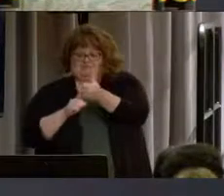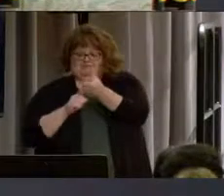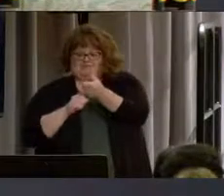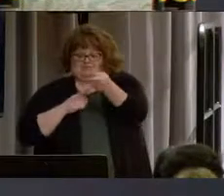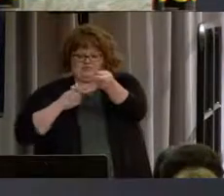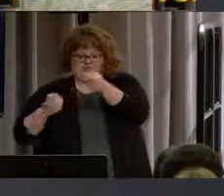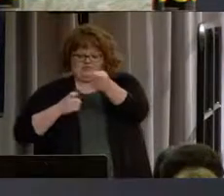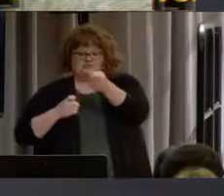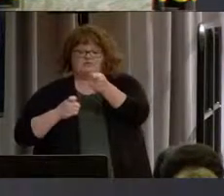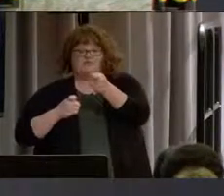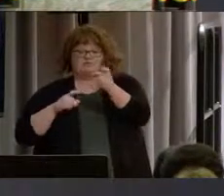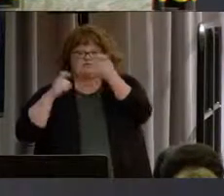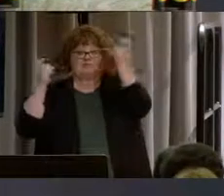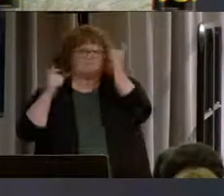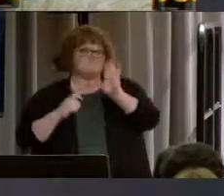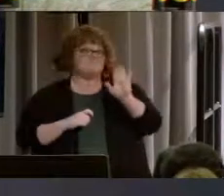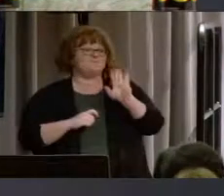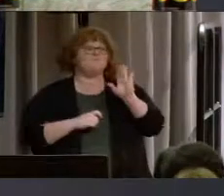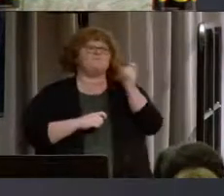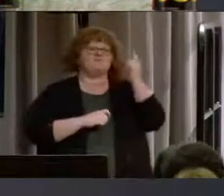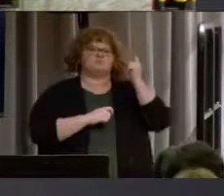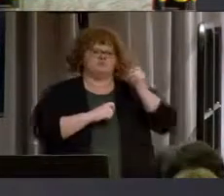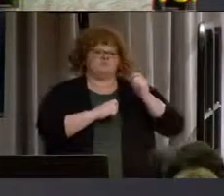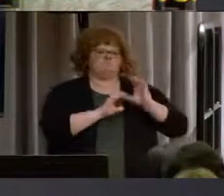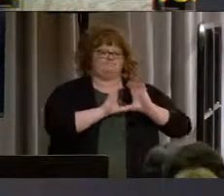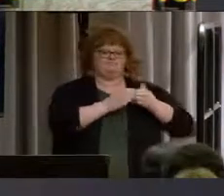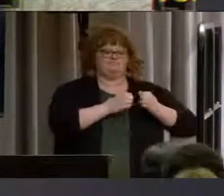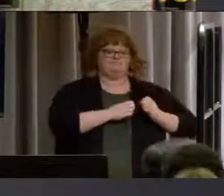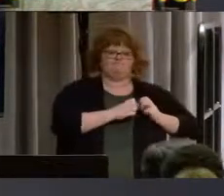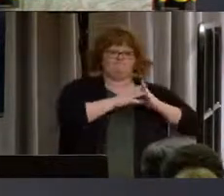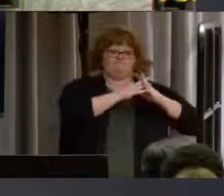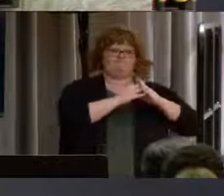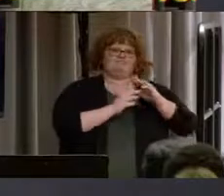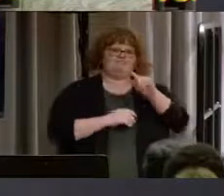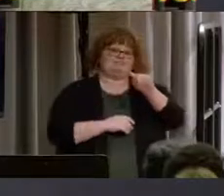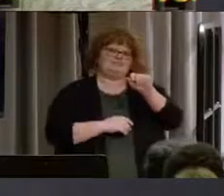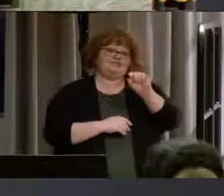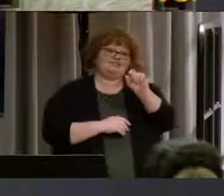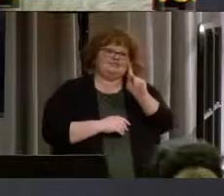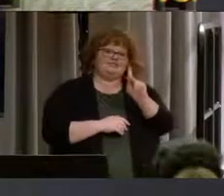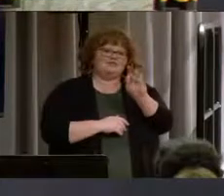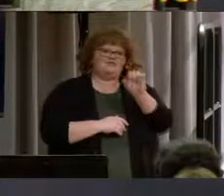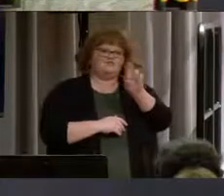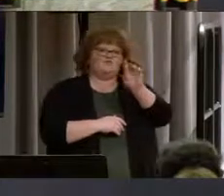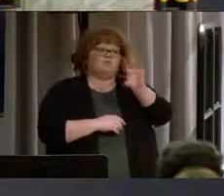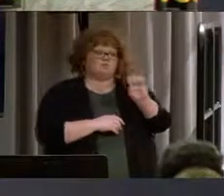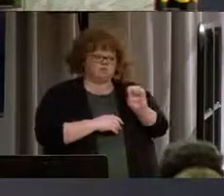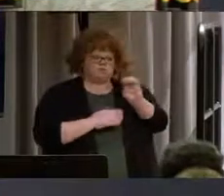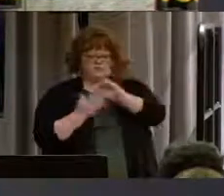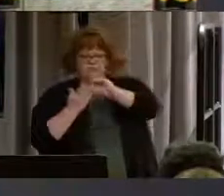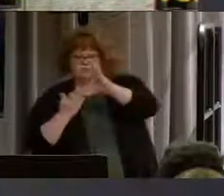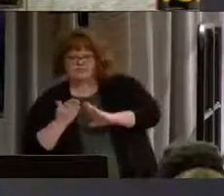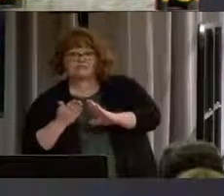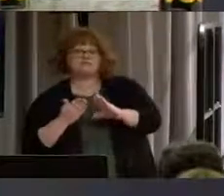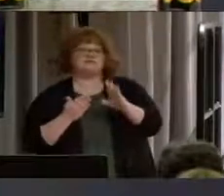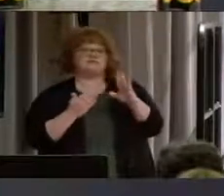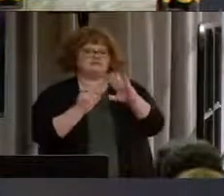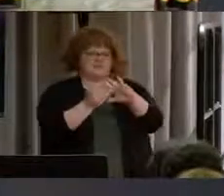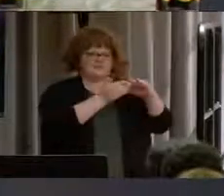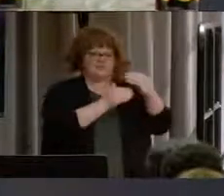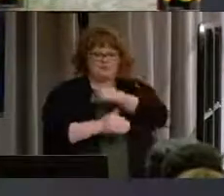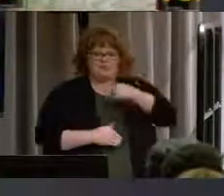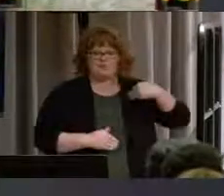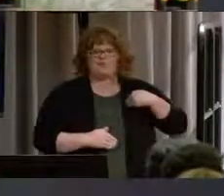commemoration, that a task force made up of students, some townspeople, some activists, have continued the